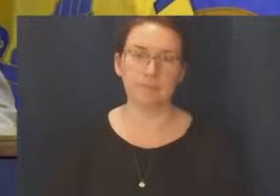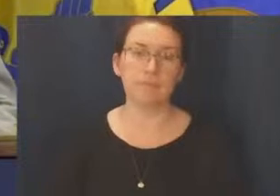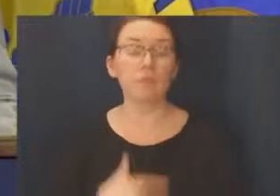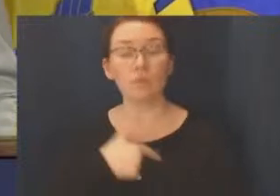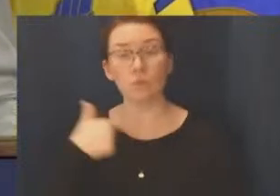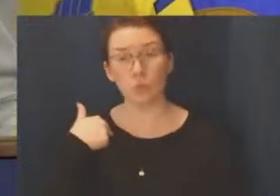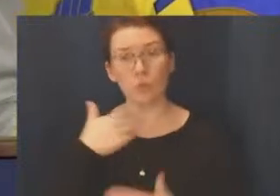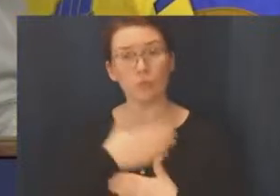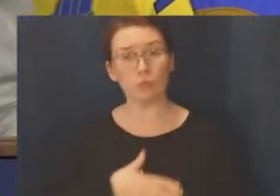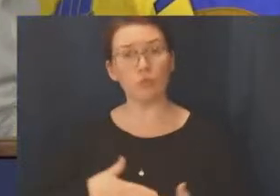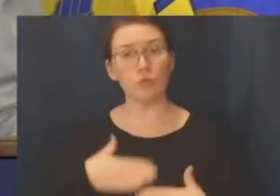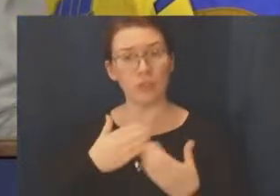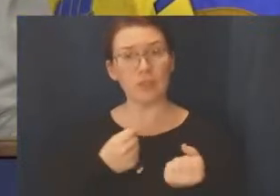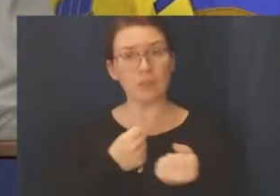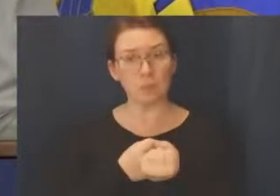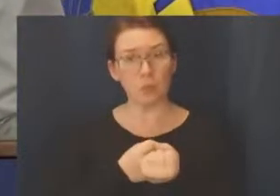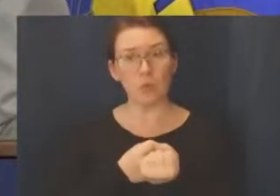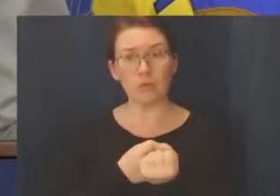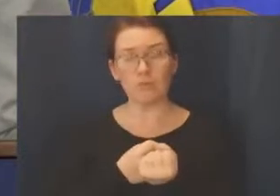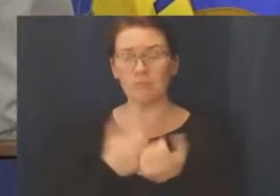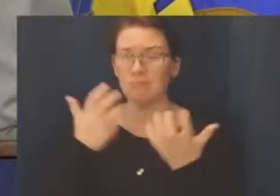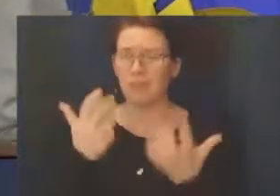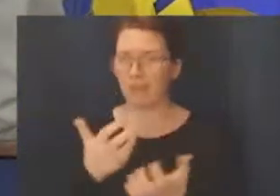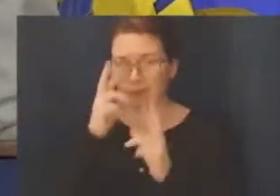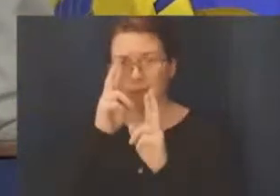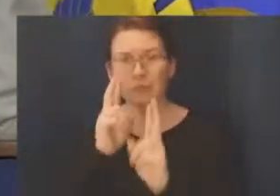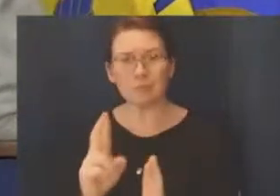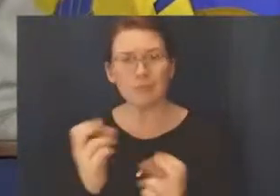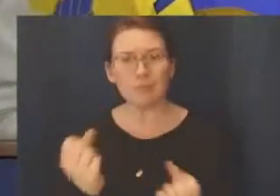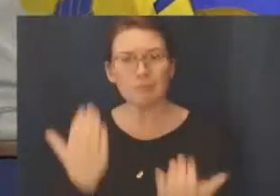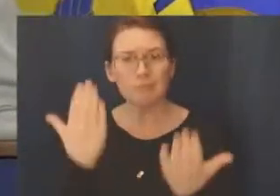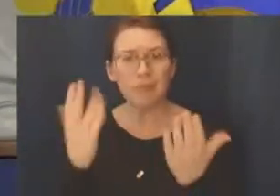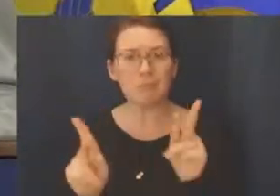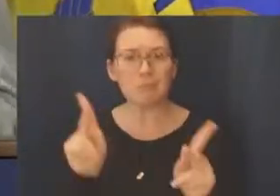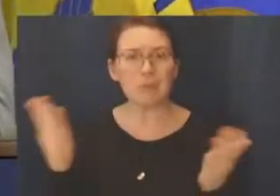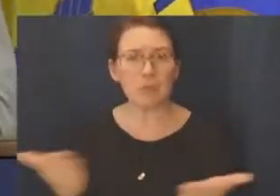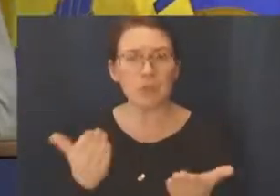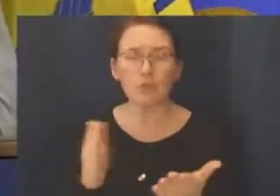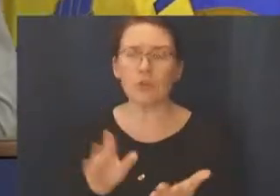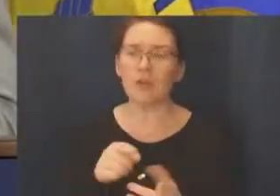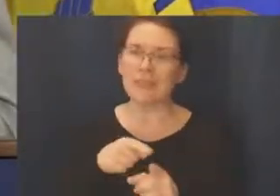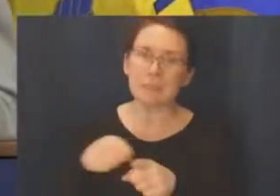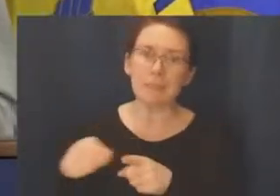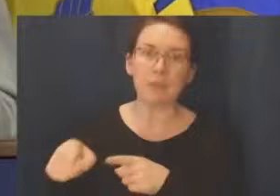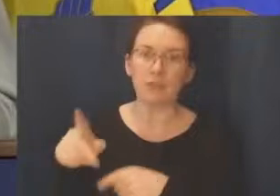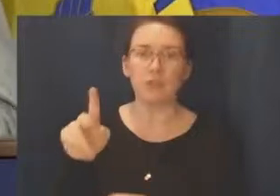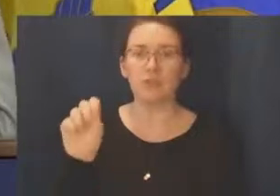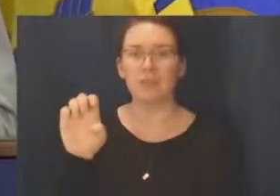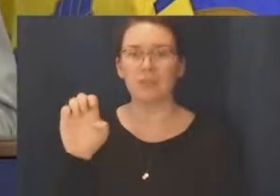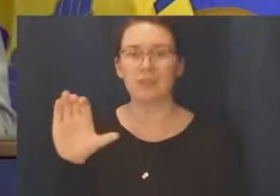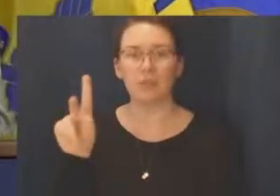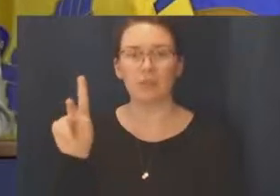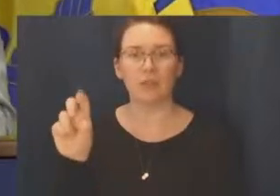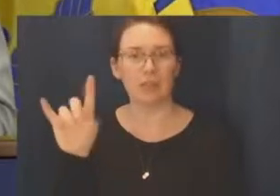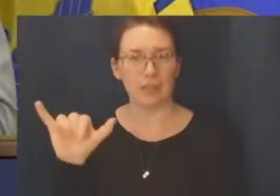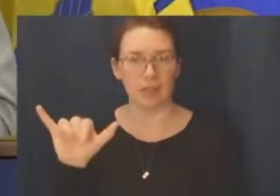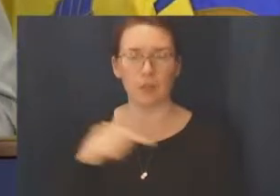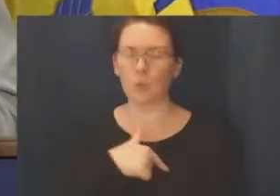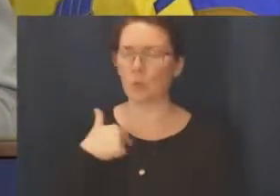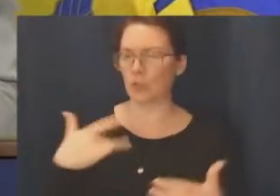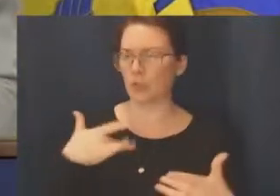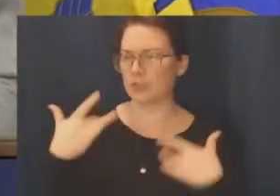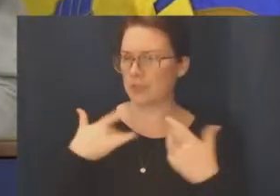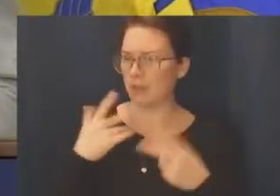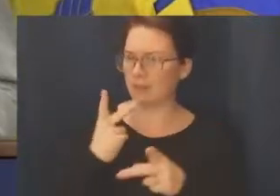really respect the leadership in this room, especially Secretary Kennedy. And we're excited to keep the ball moving and to keep things